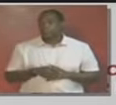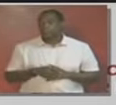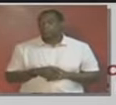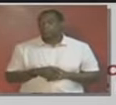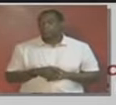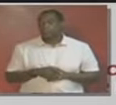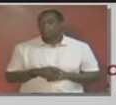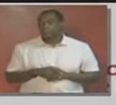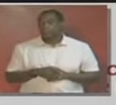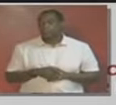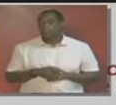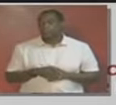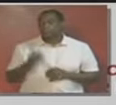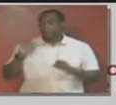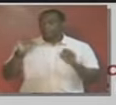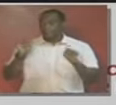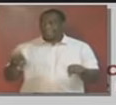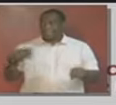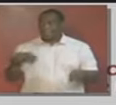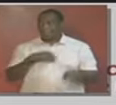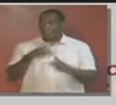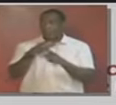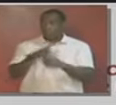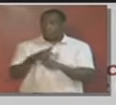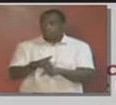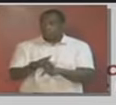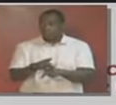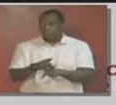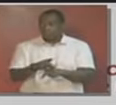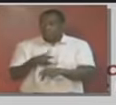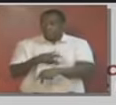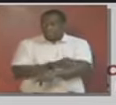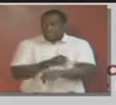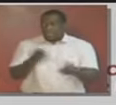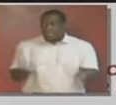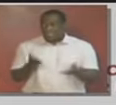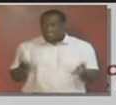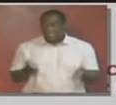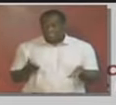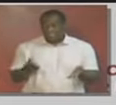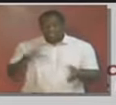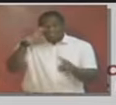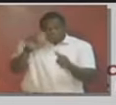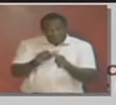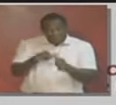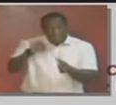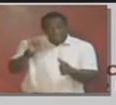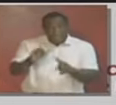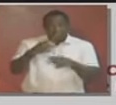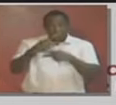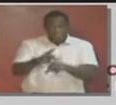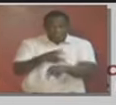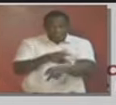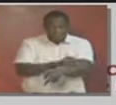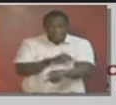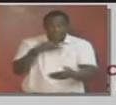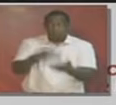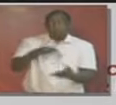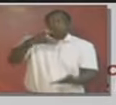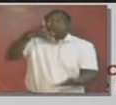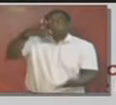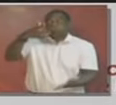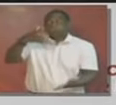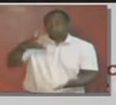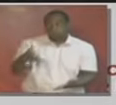to production of vaccines. Vaccine production is a massive and massively expensive undertaking, and it